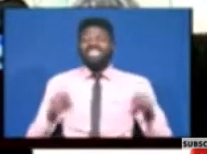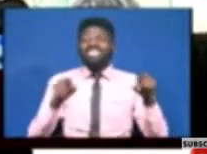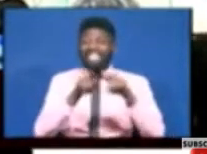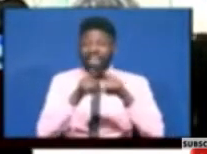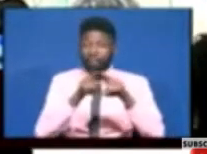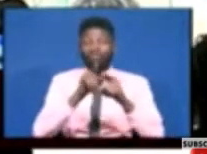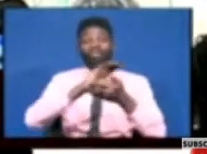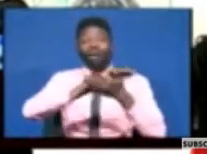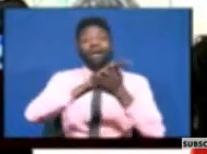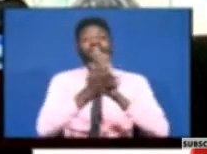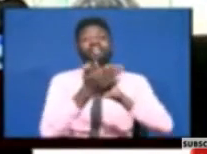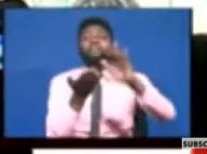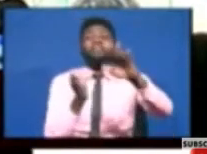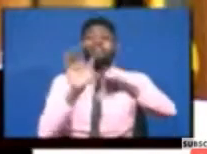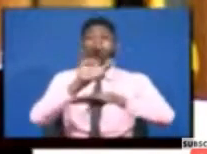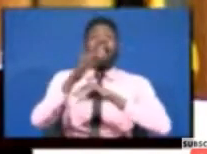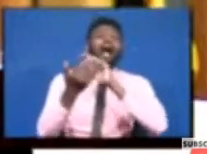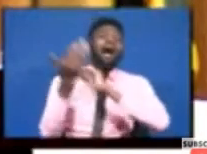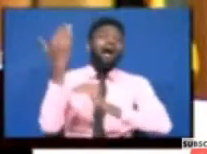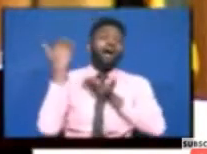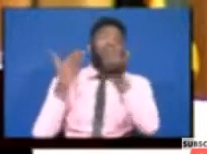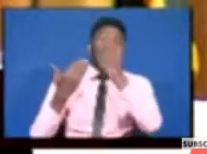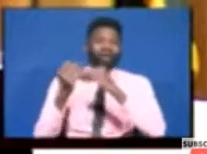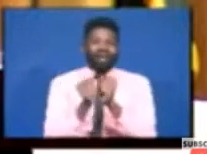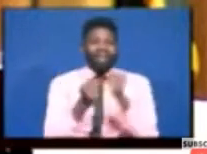back to the pre-1992 era,